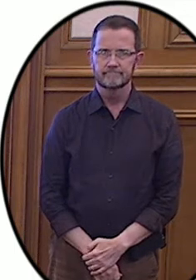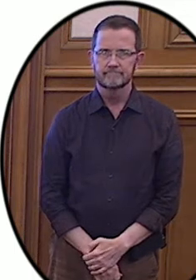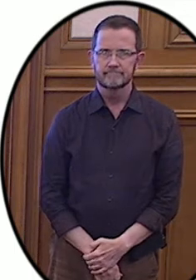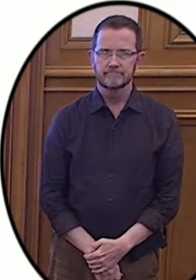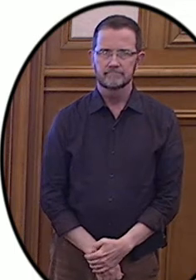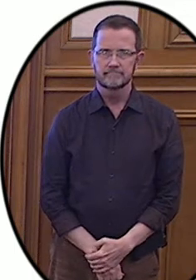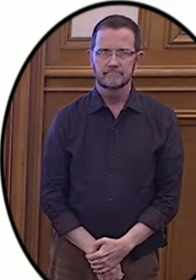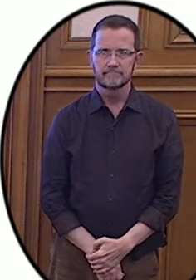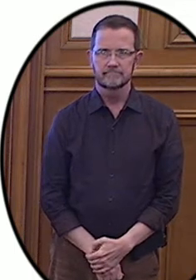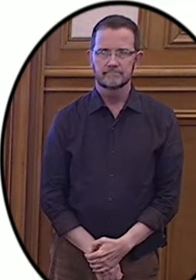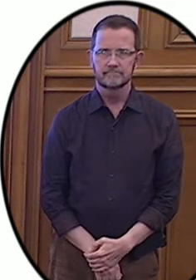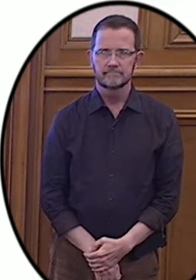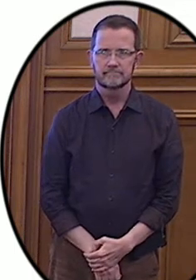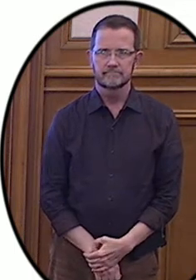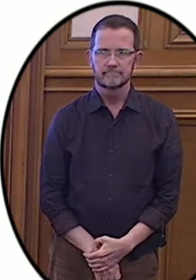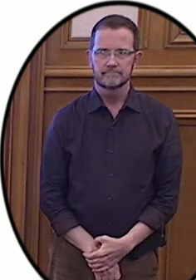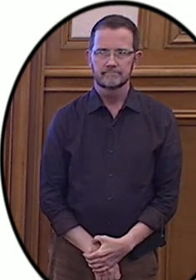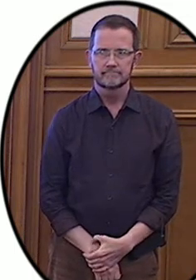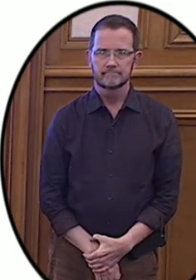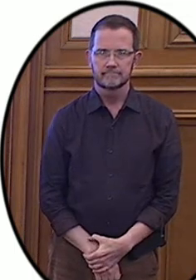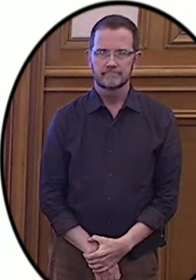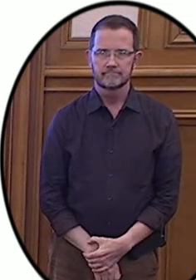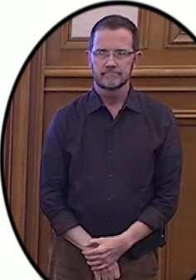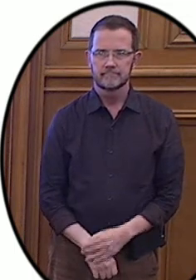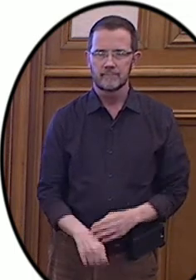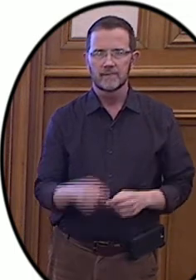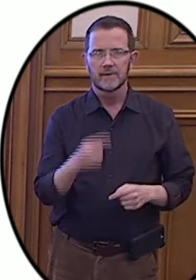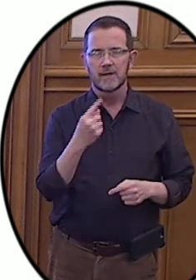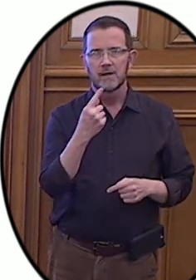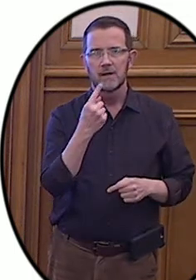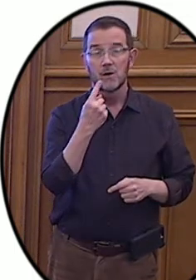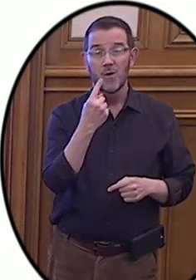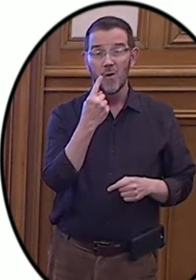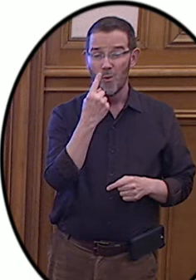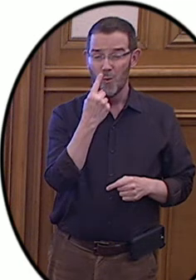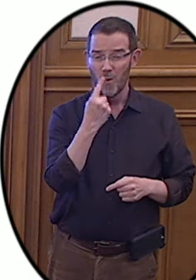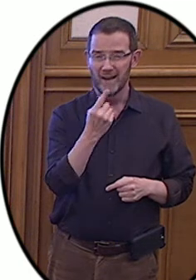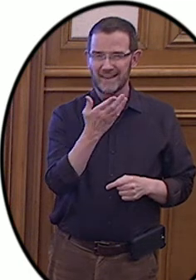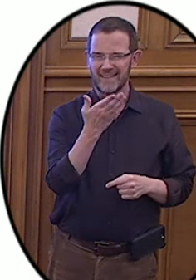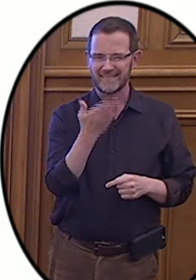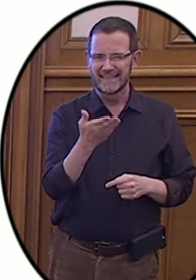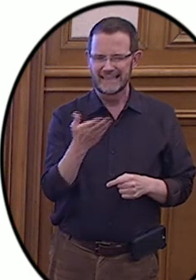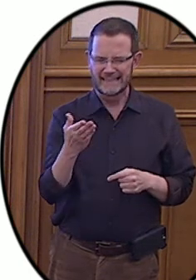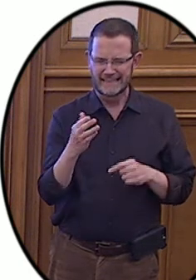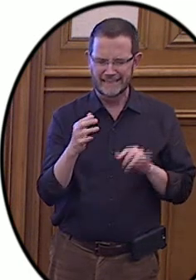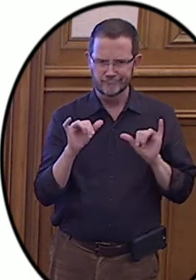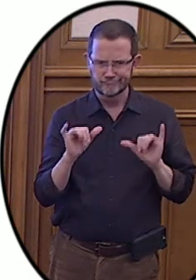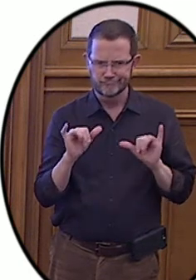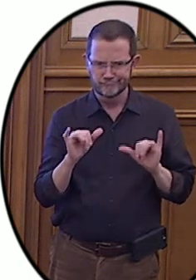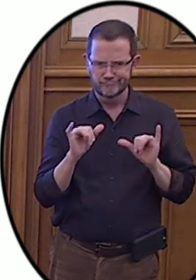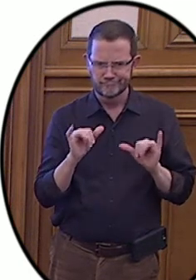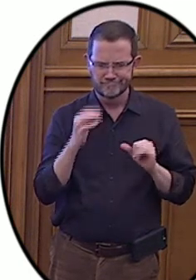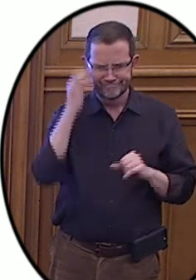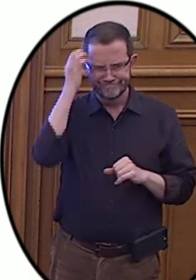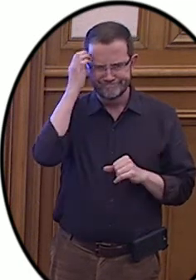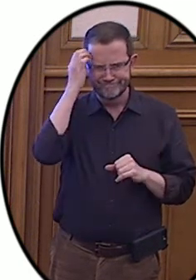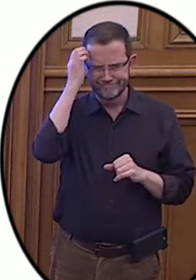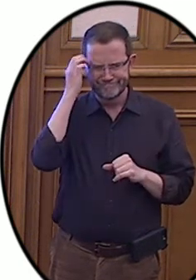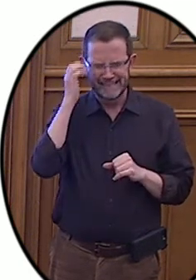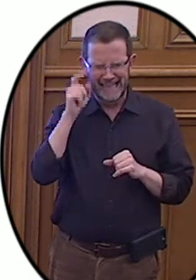One thing that I think is challenging and important to understand with regard to